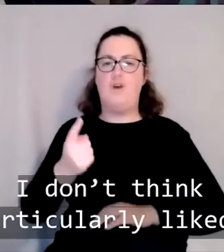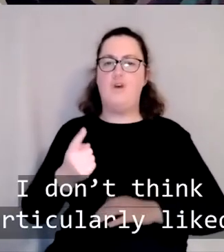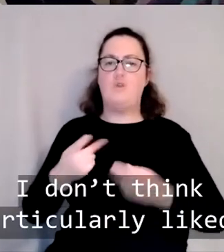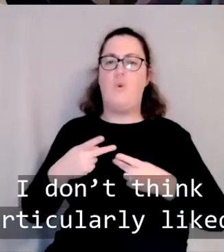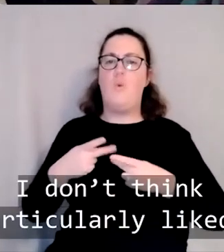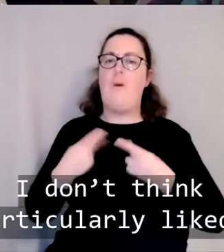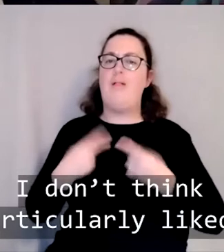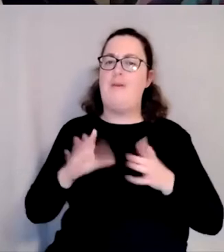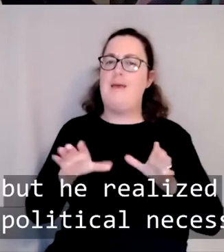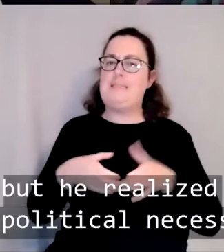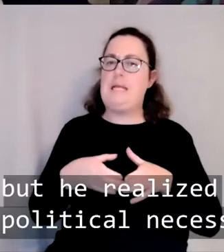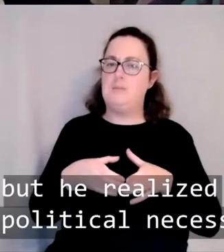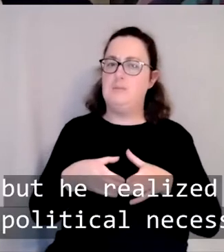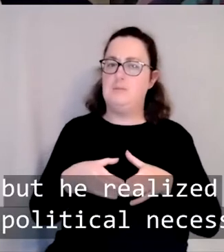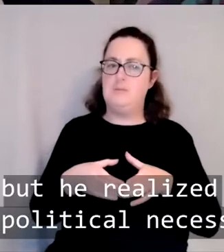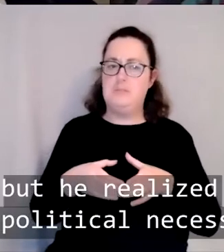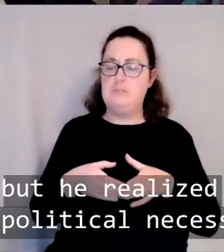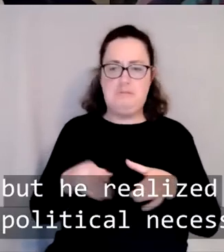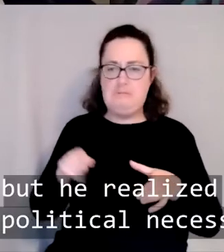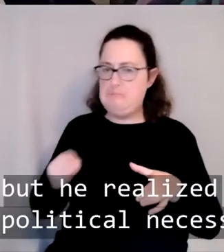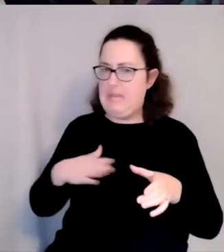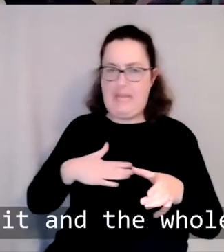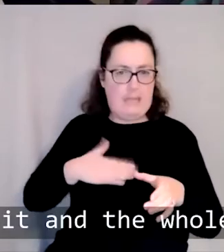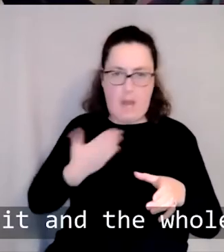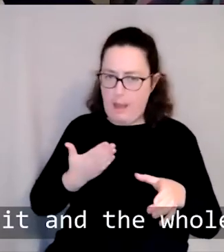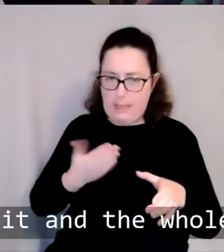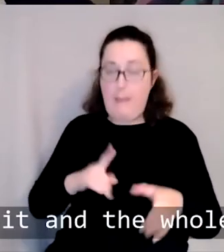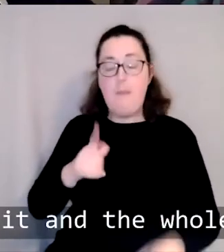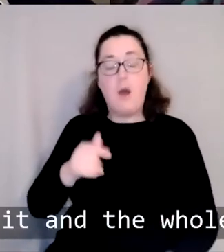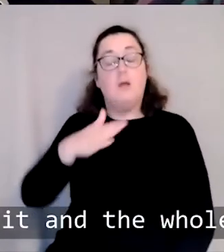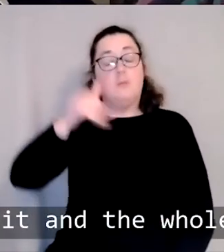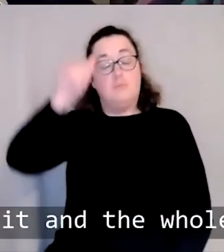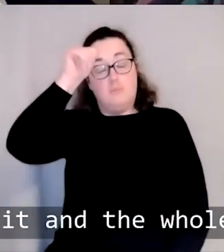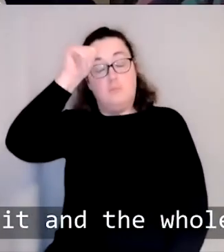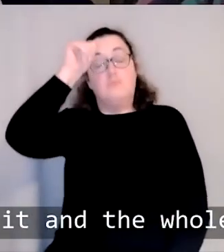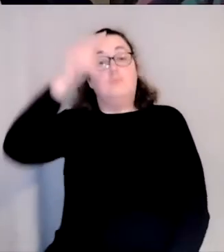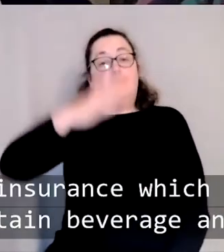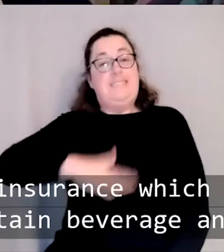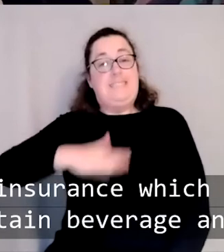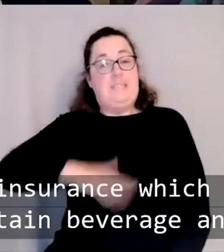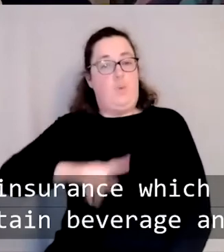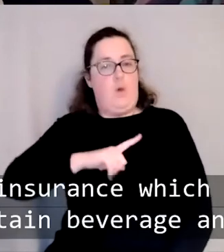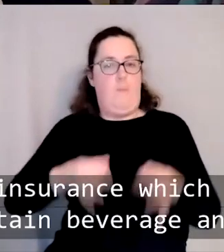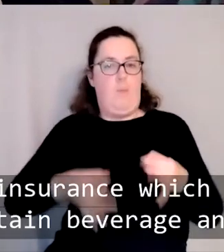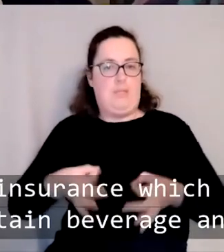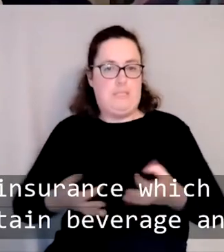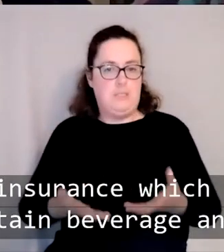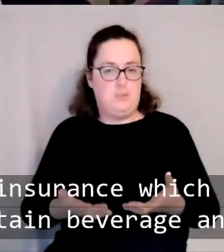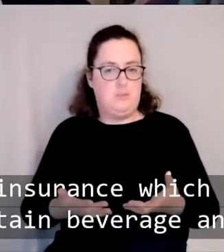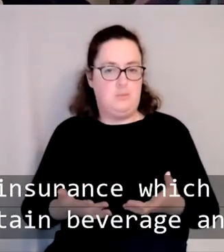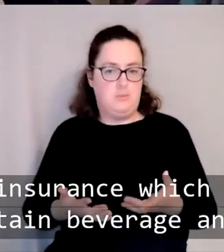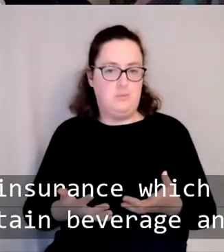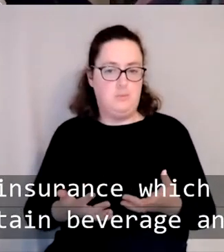think he particularly liked it, but he realized the political necessity of doing it. And the whole concept of social